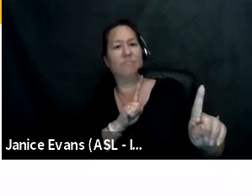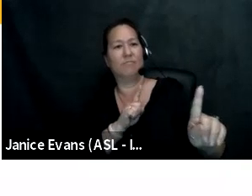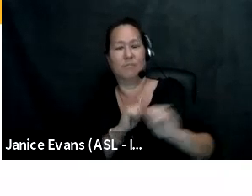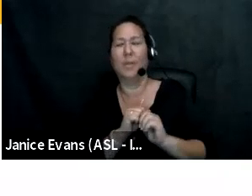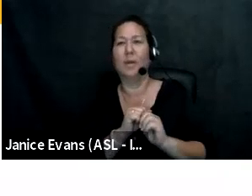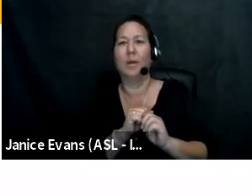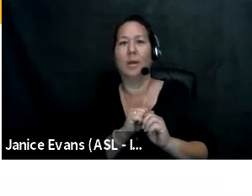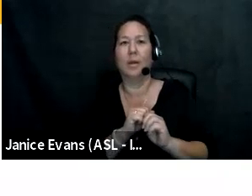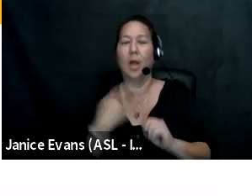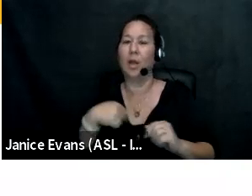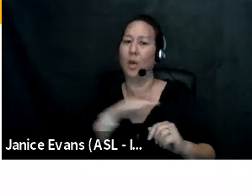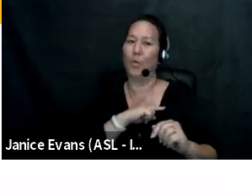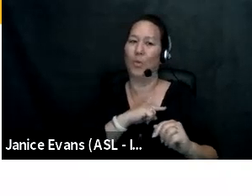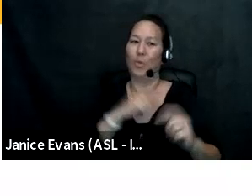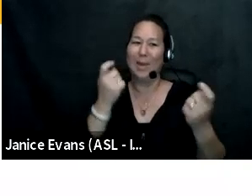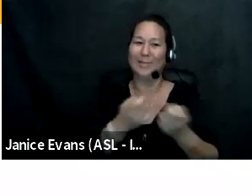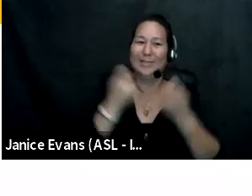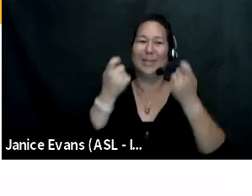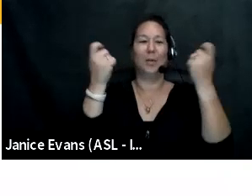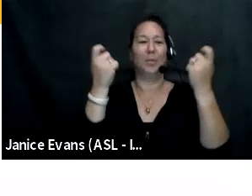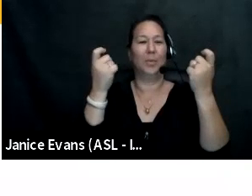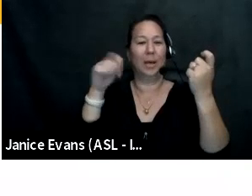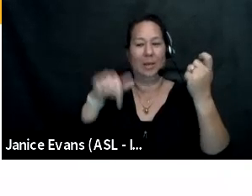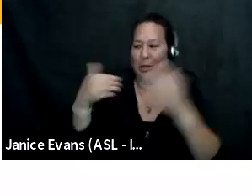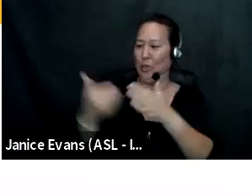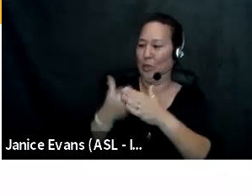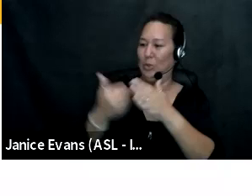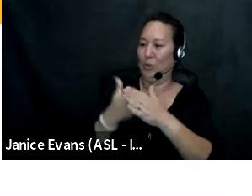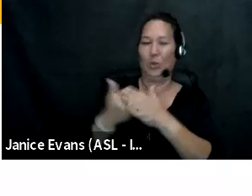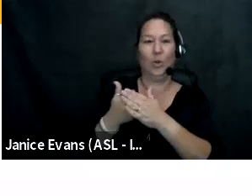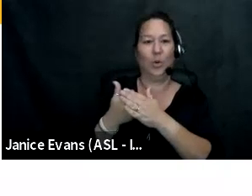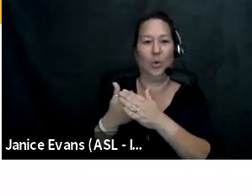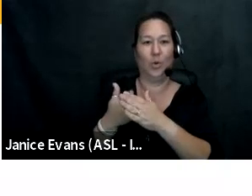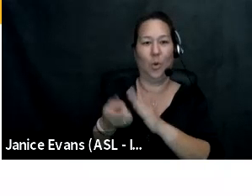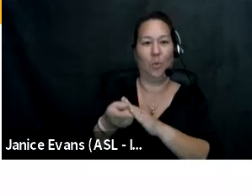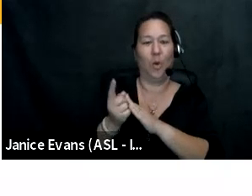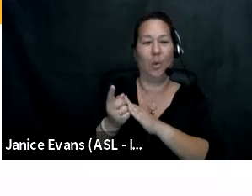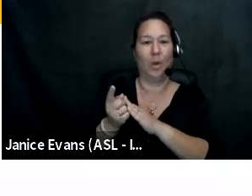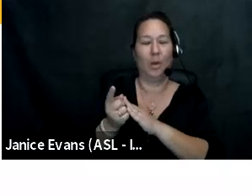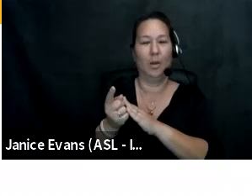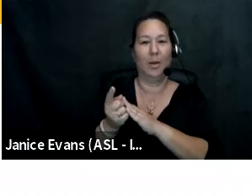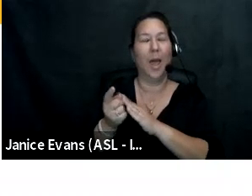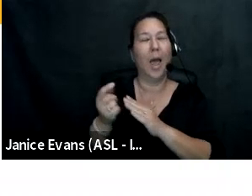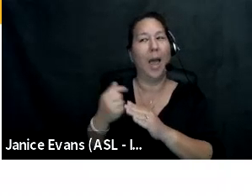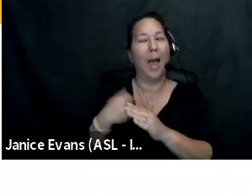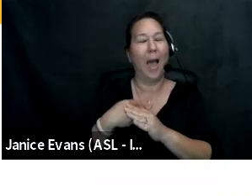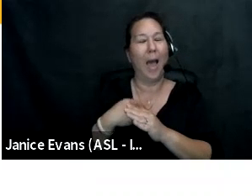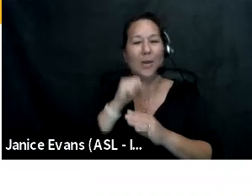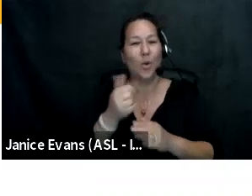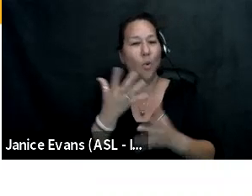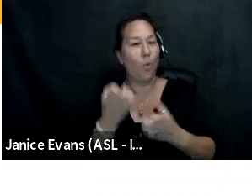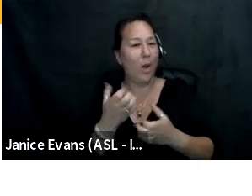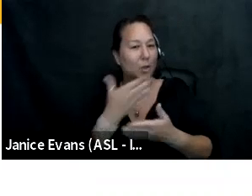new moment in this pandemic, or I guess we could call it a milestone, I also don't want to do that without forgetting that we